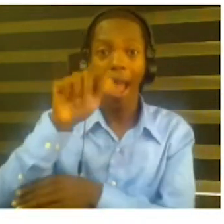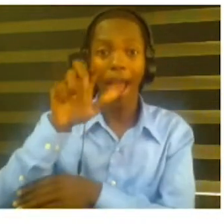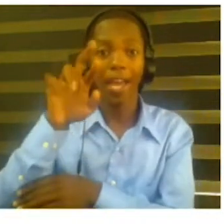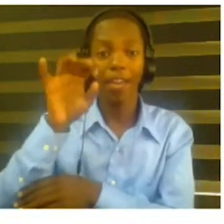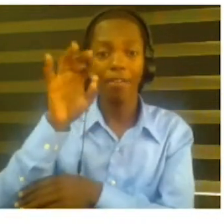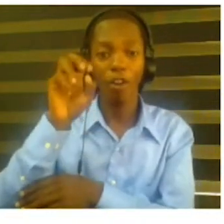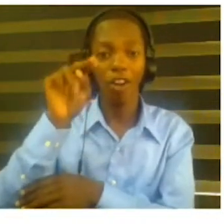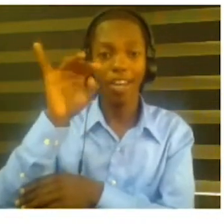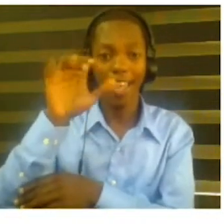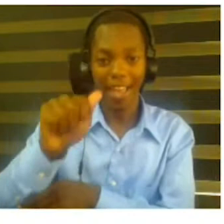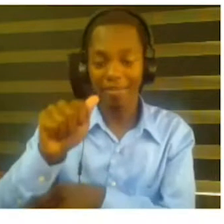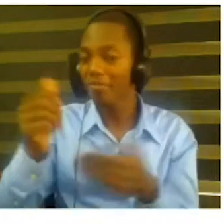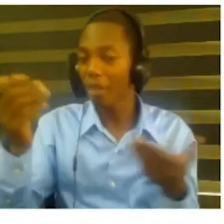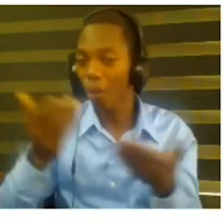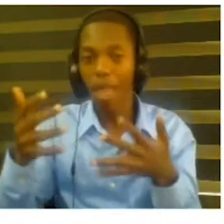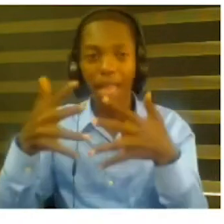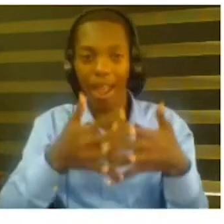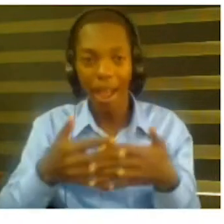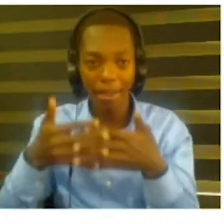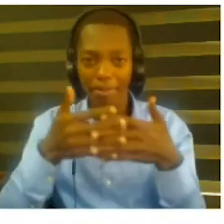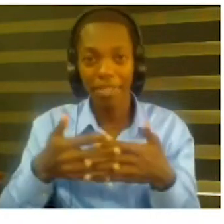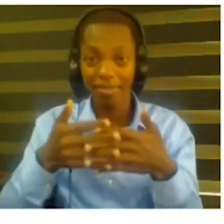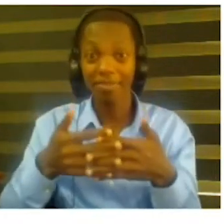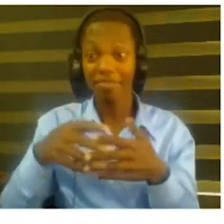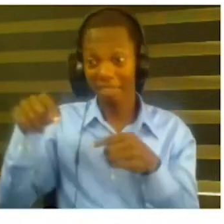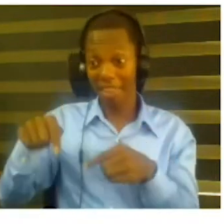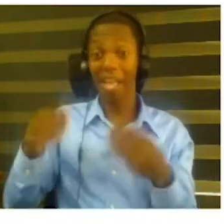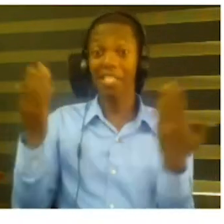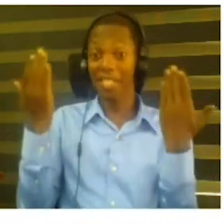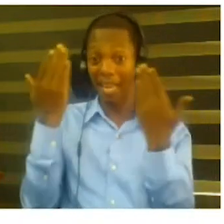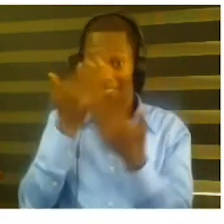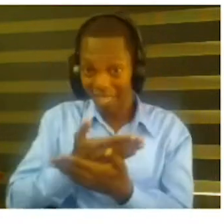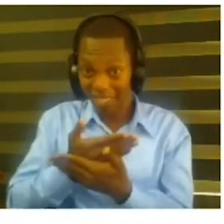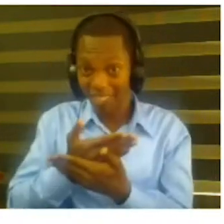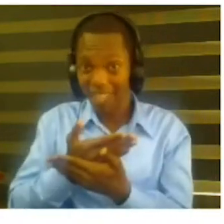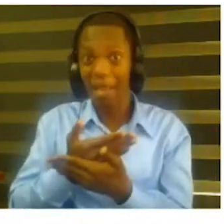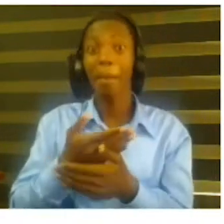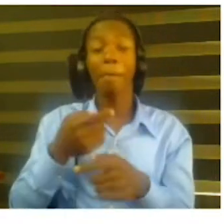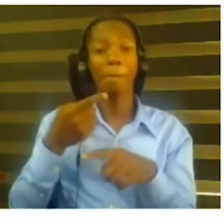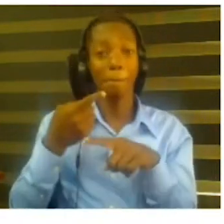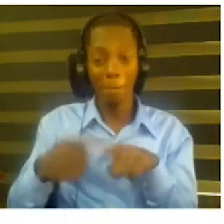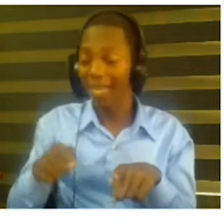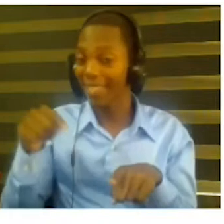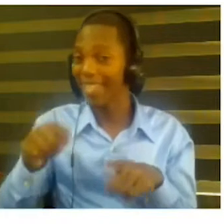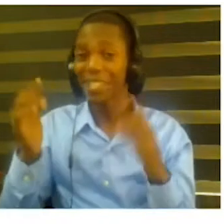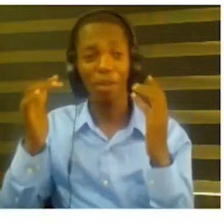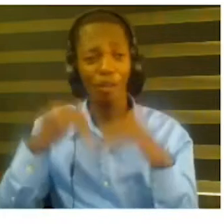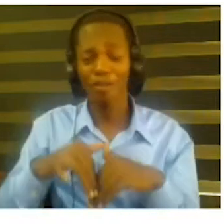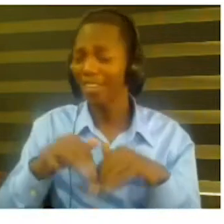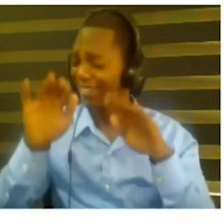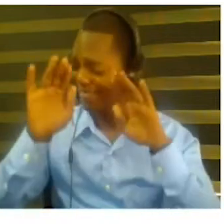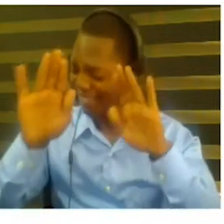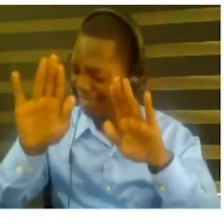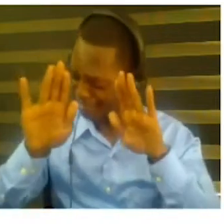States. It's the middle of the night over here, but this conference was so important I was willing to stay up so I can